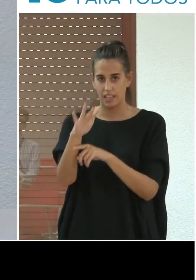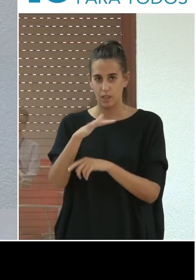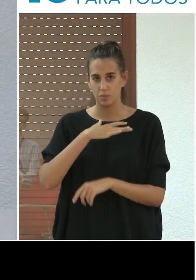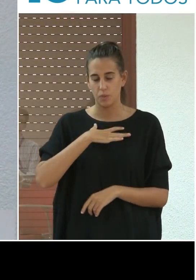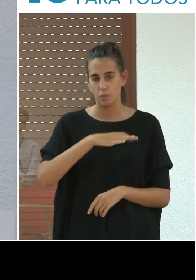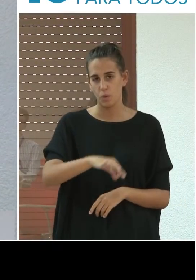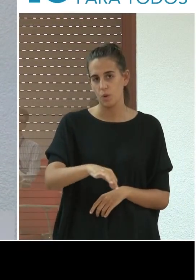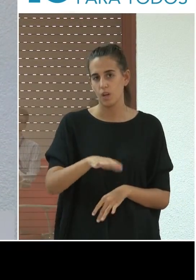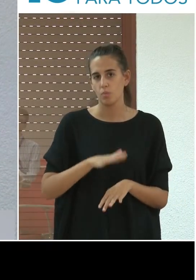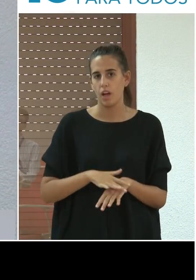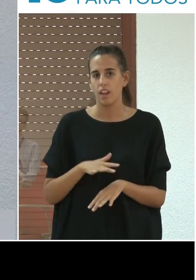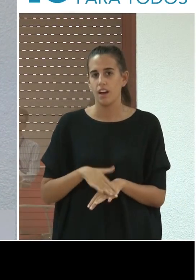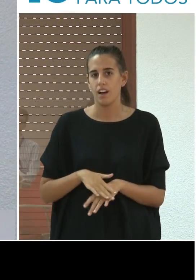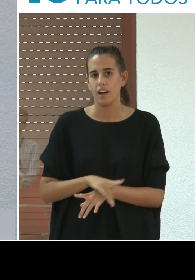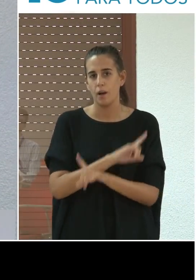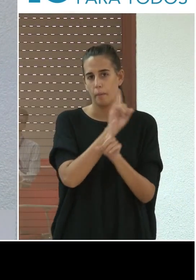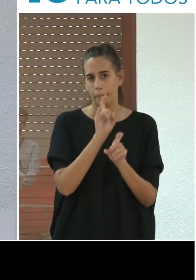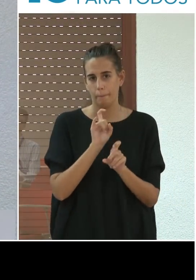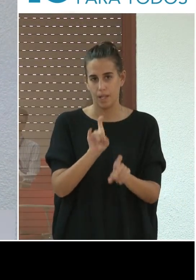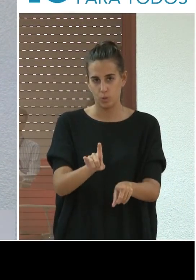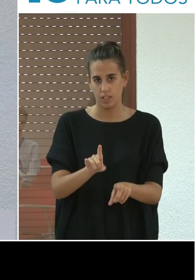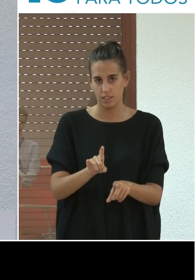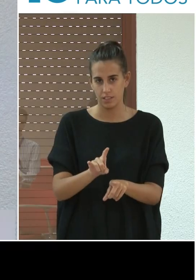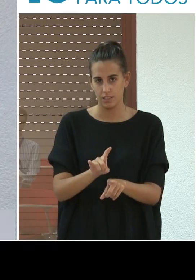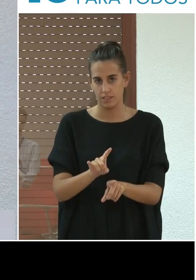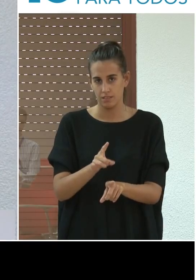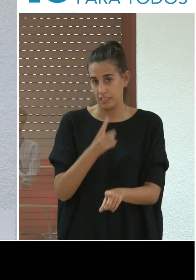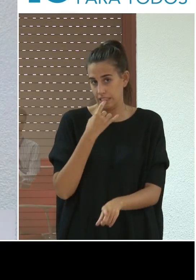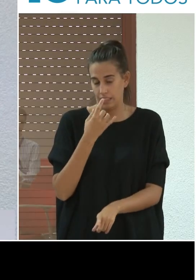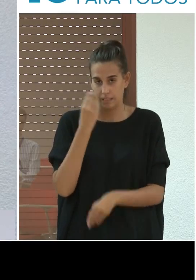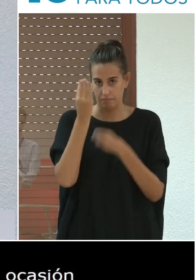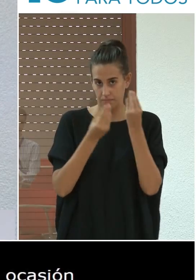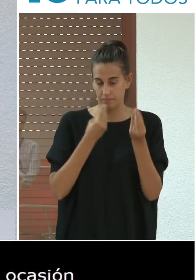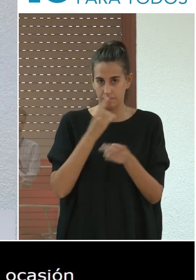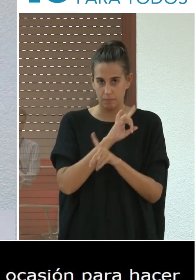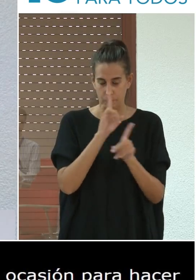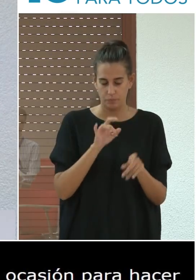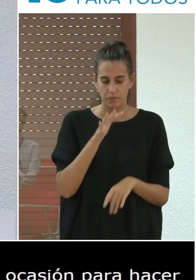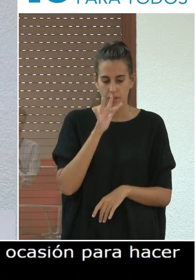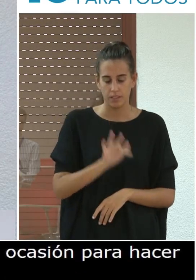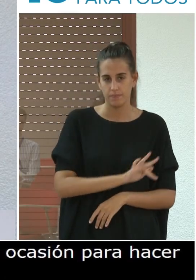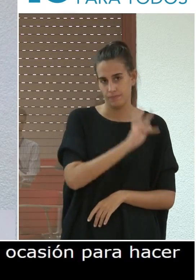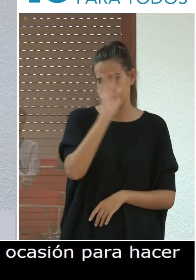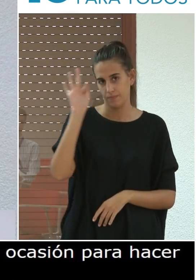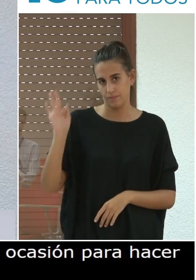At the end of the 2 presentations, if we have time, we will do a Q&A